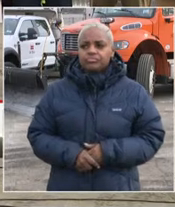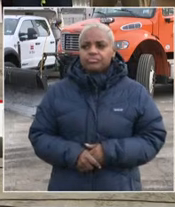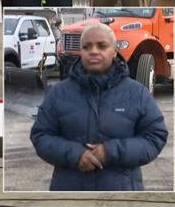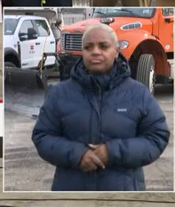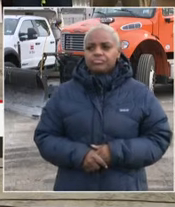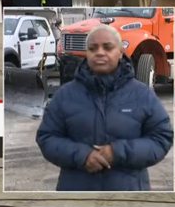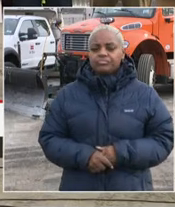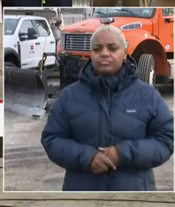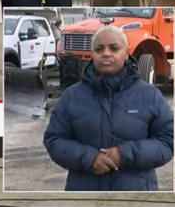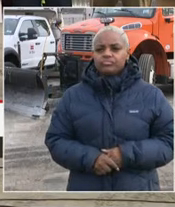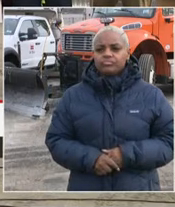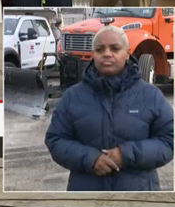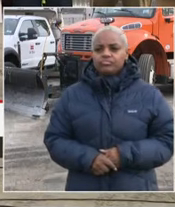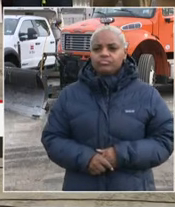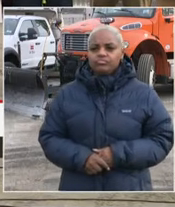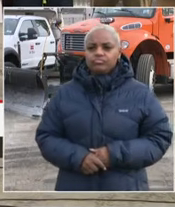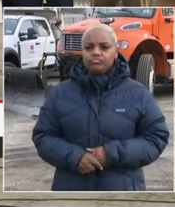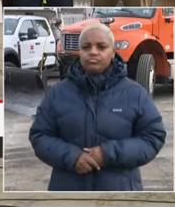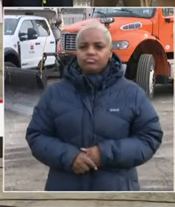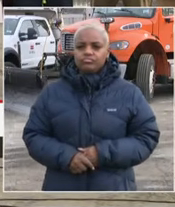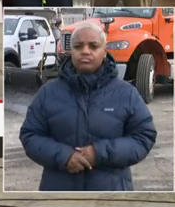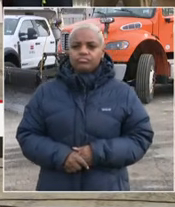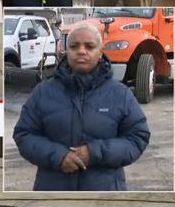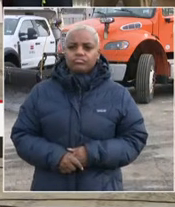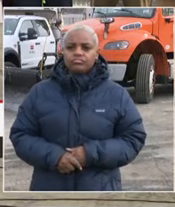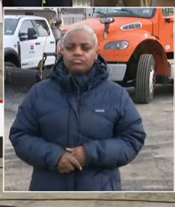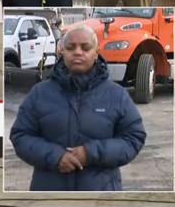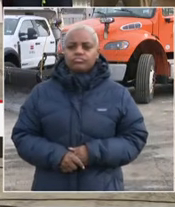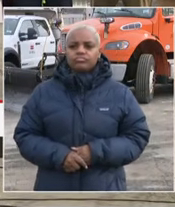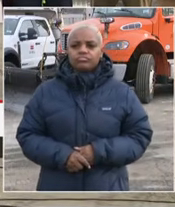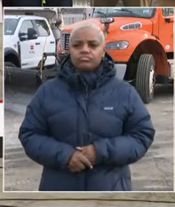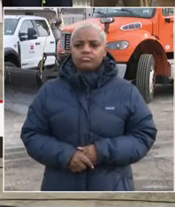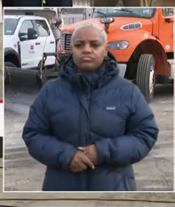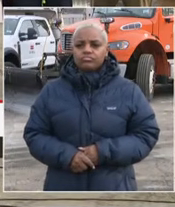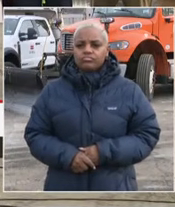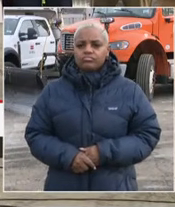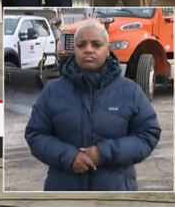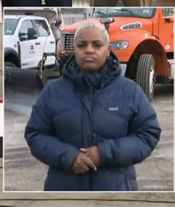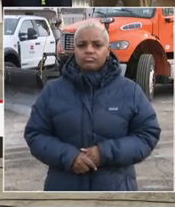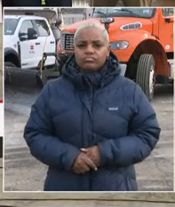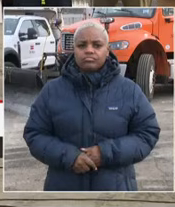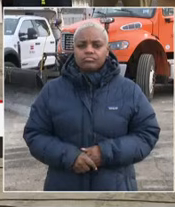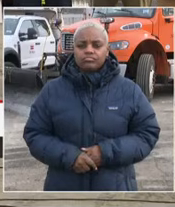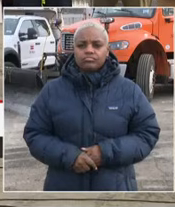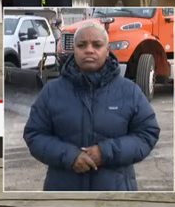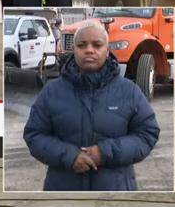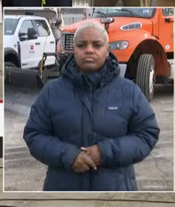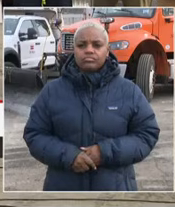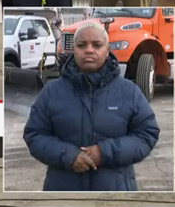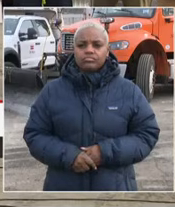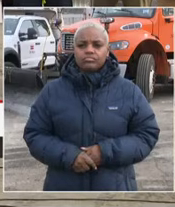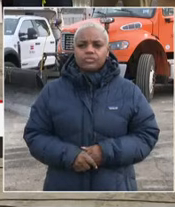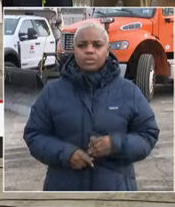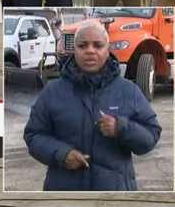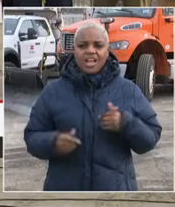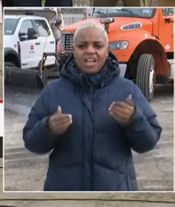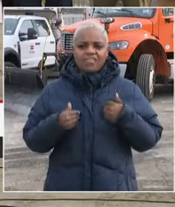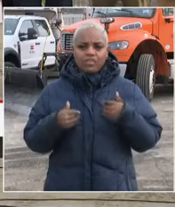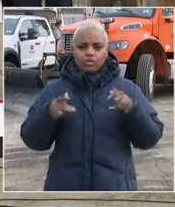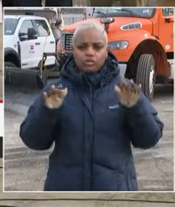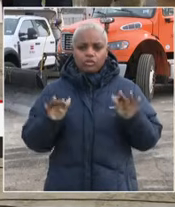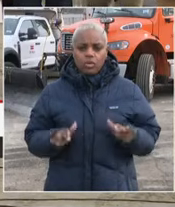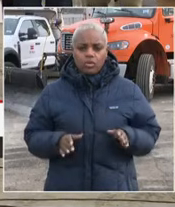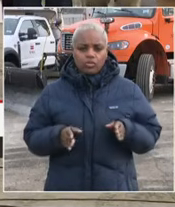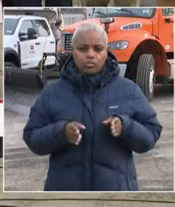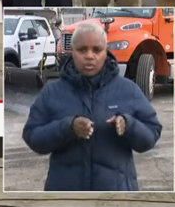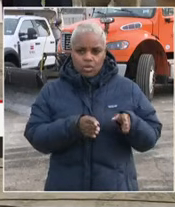are posted routes within the District of Columbia. Those are the areas that we would ask that the residents not park, because those